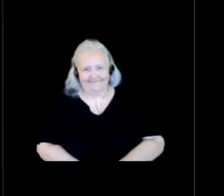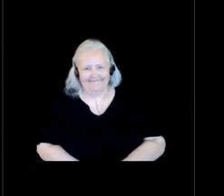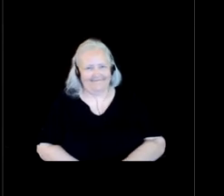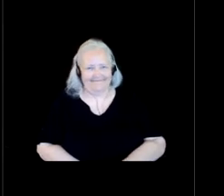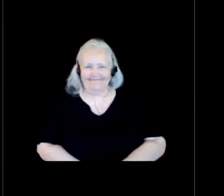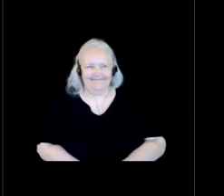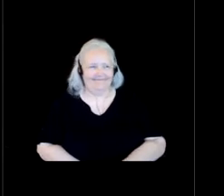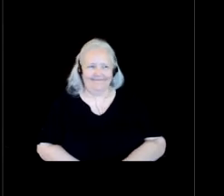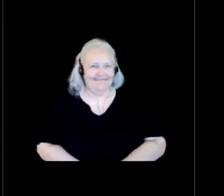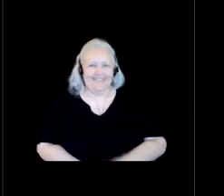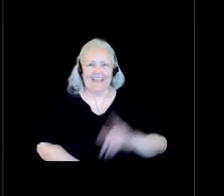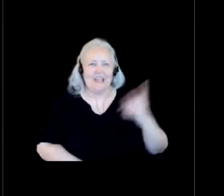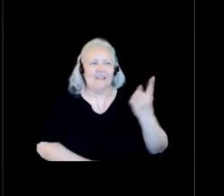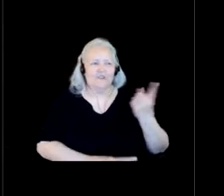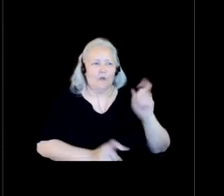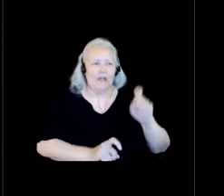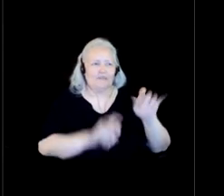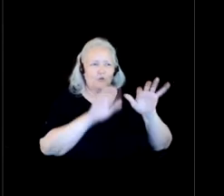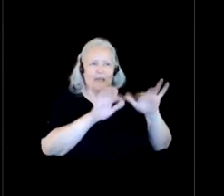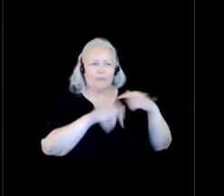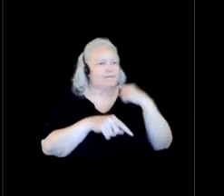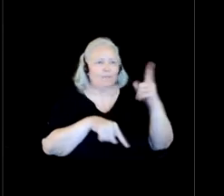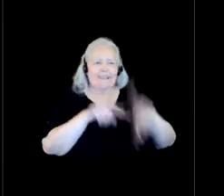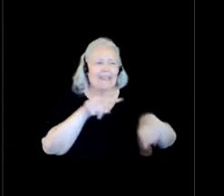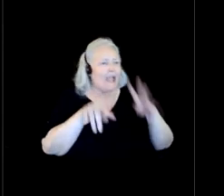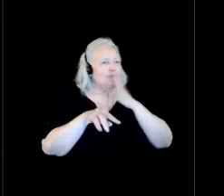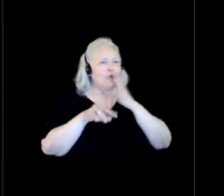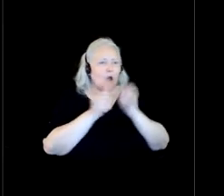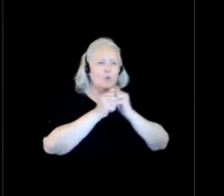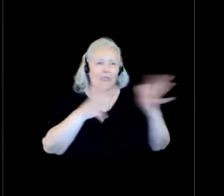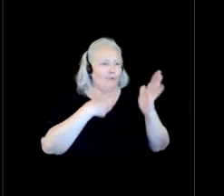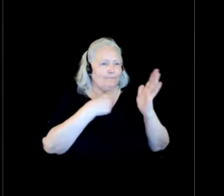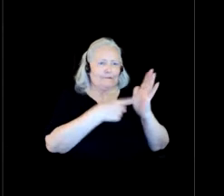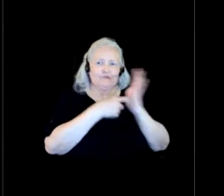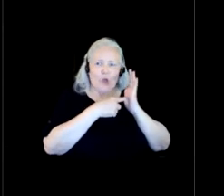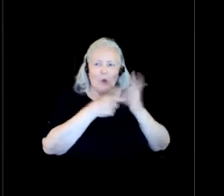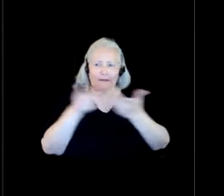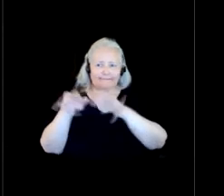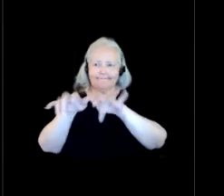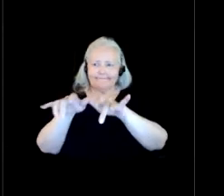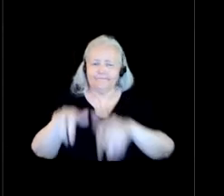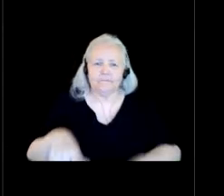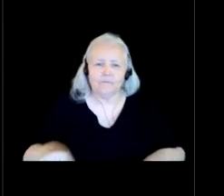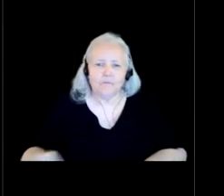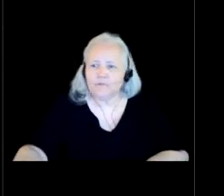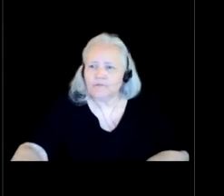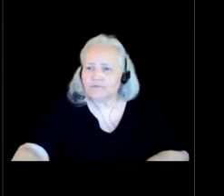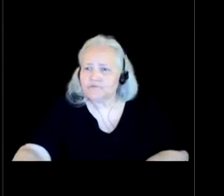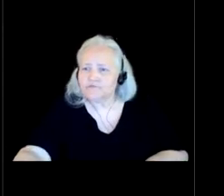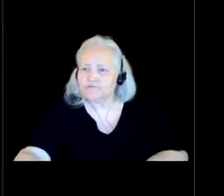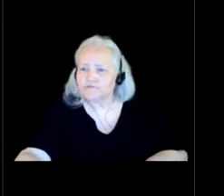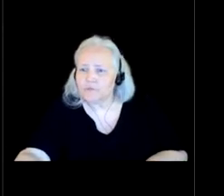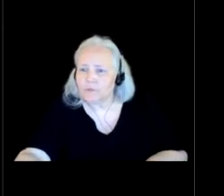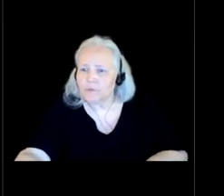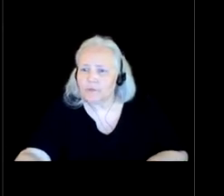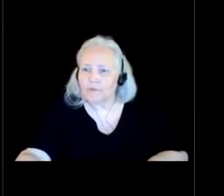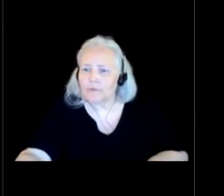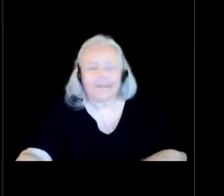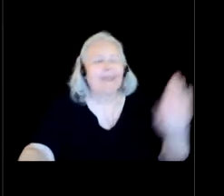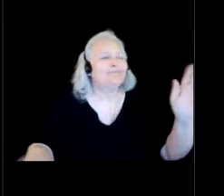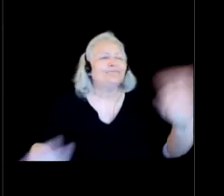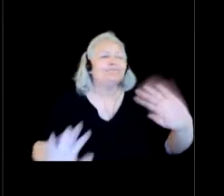rough percentages, mostly 7% linguists in industry, government, or the nonprofit sector, and 10% of you